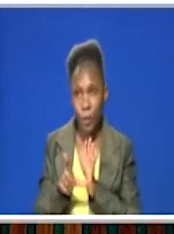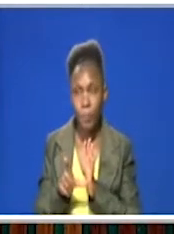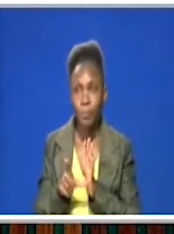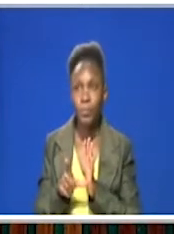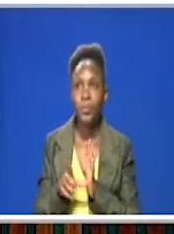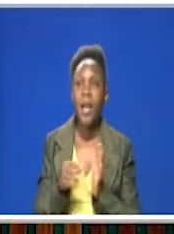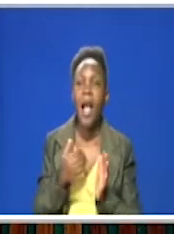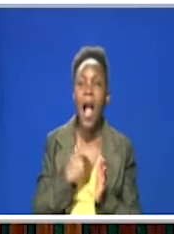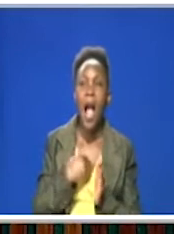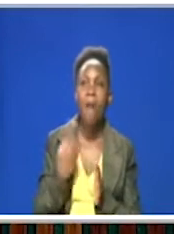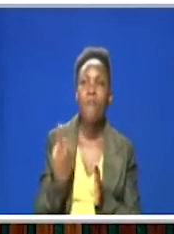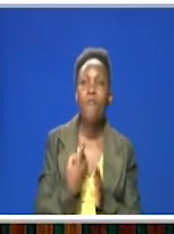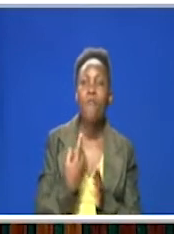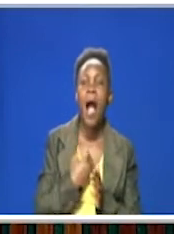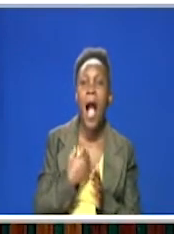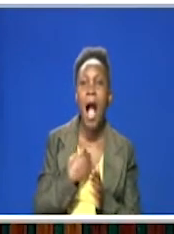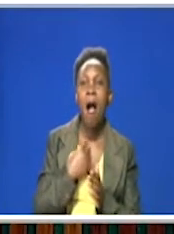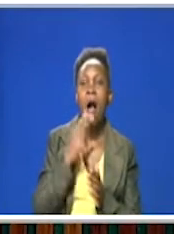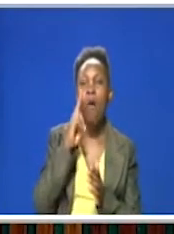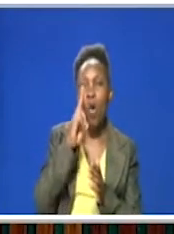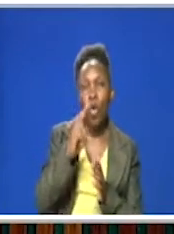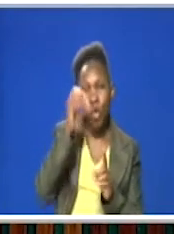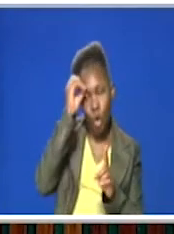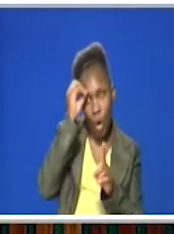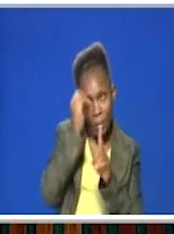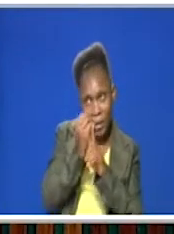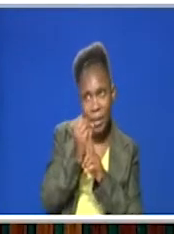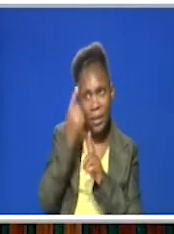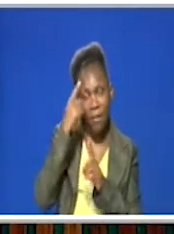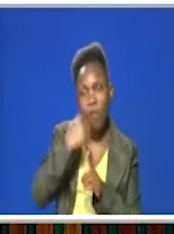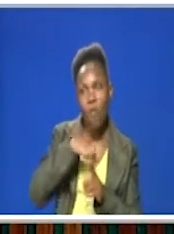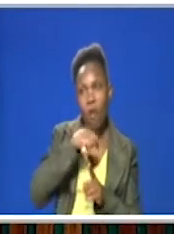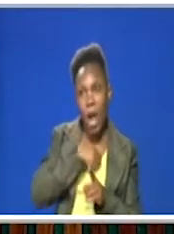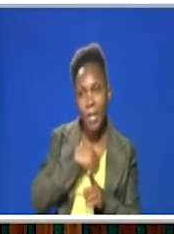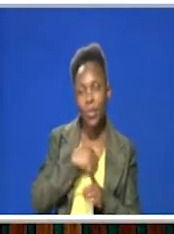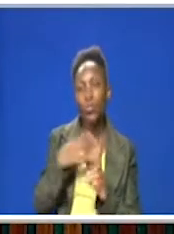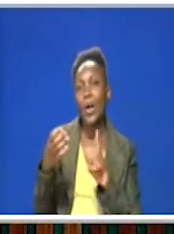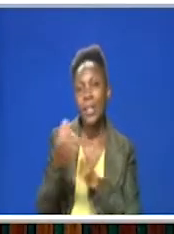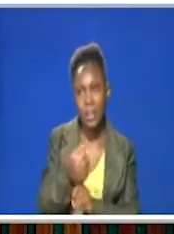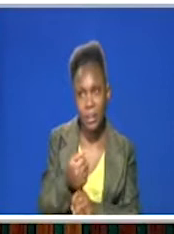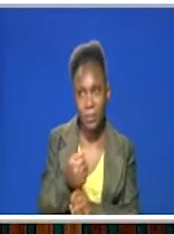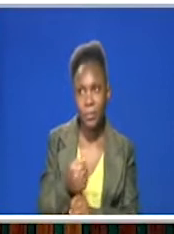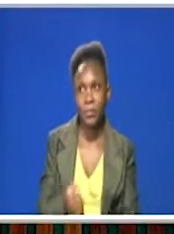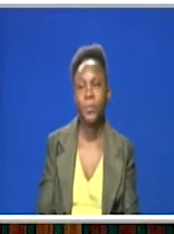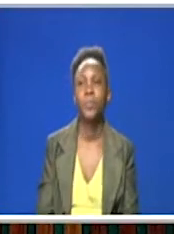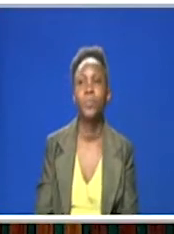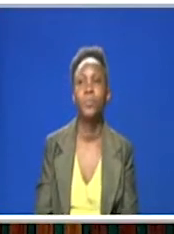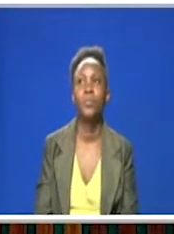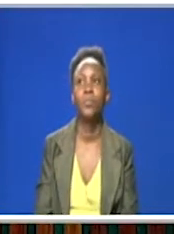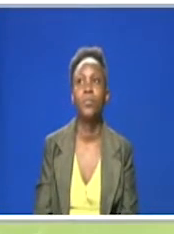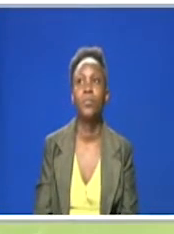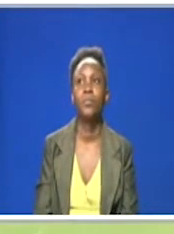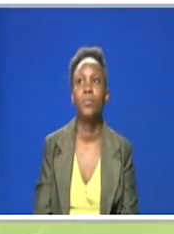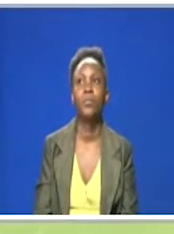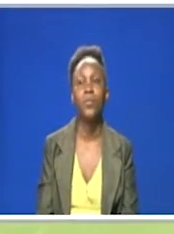only two objectives that I want us to achieve. There are only two objectives that I want us to achieve